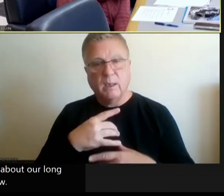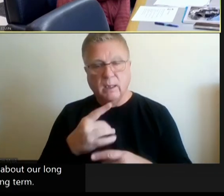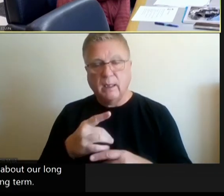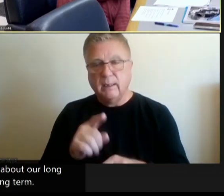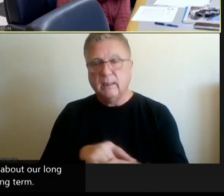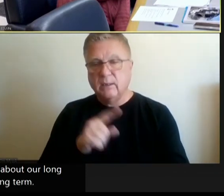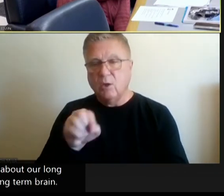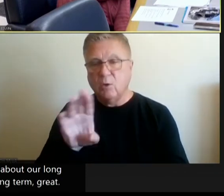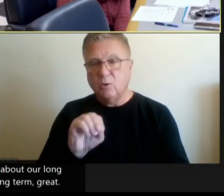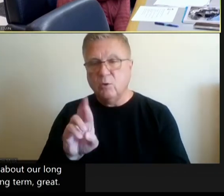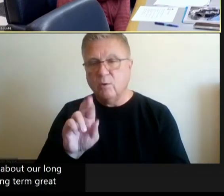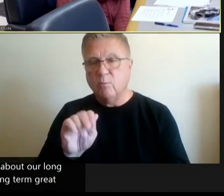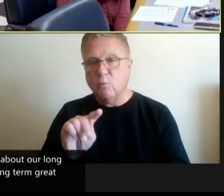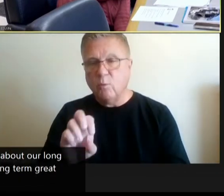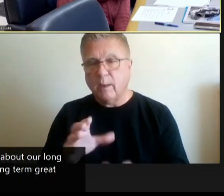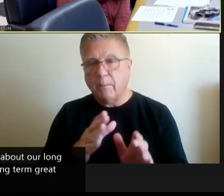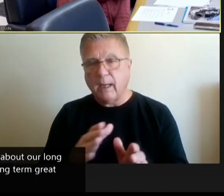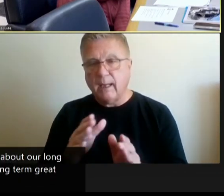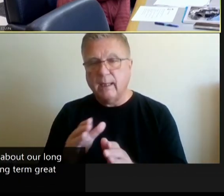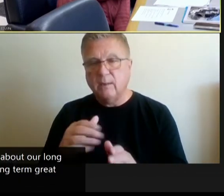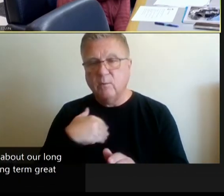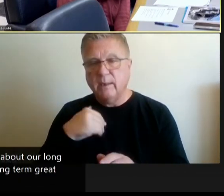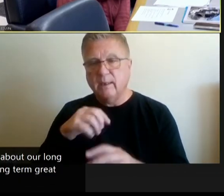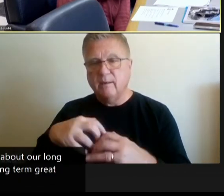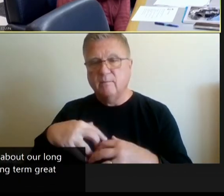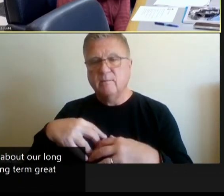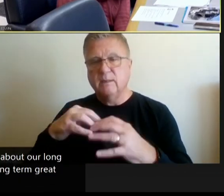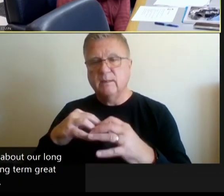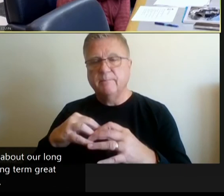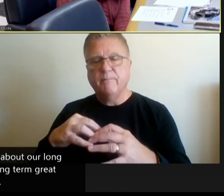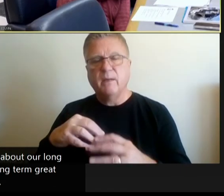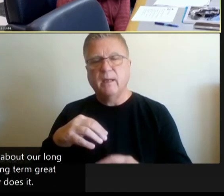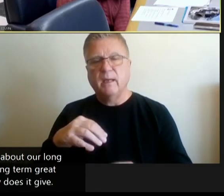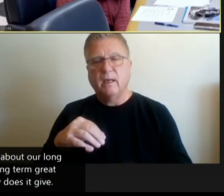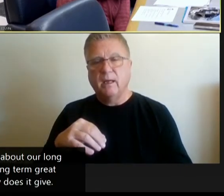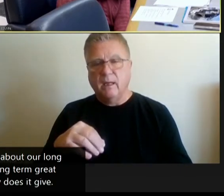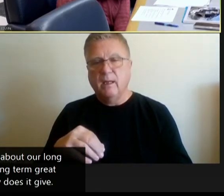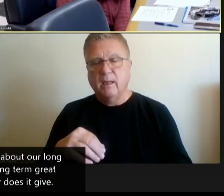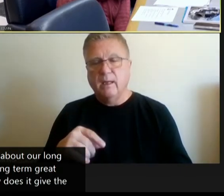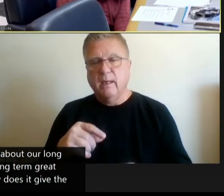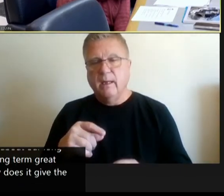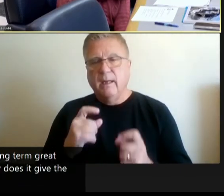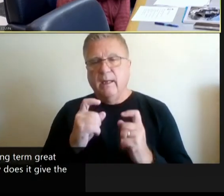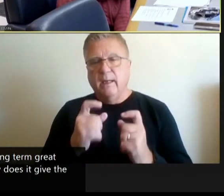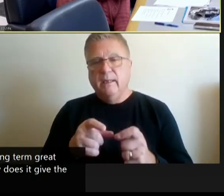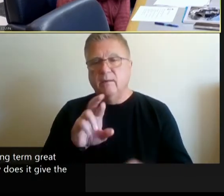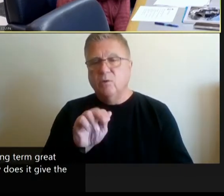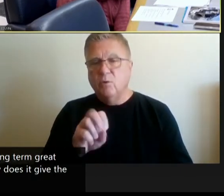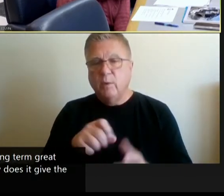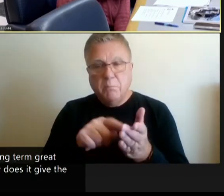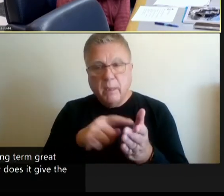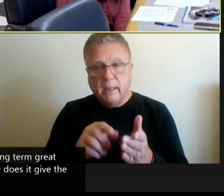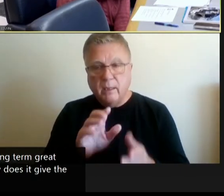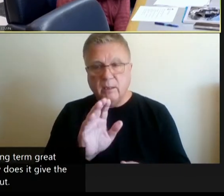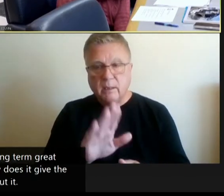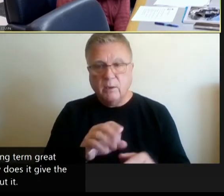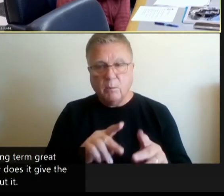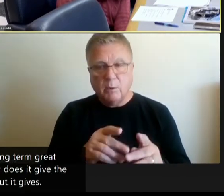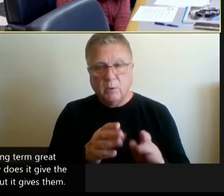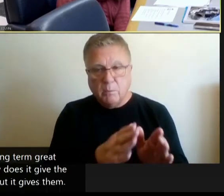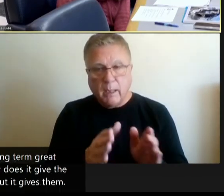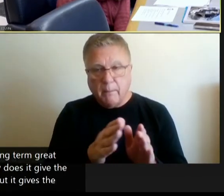long-term rate plans that we have in place. Not only does it give the ratepayers the opportunity to plan, but it gives